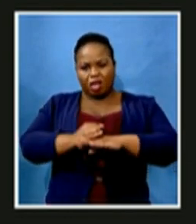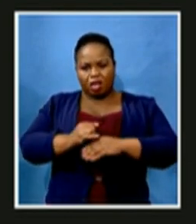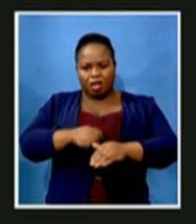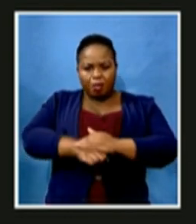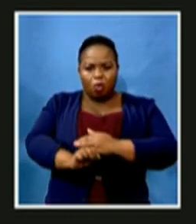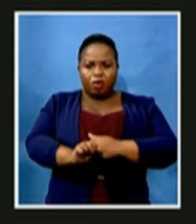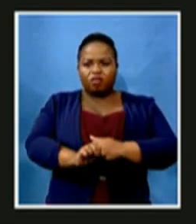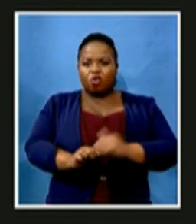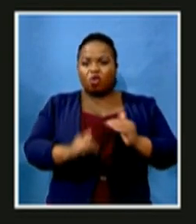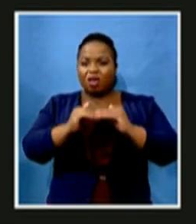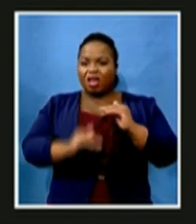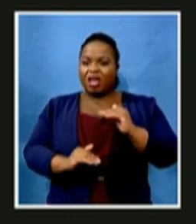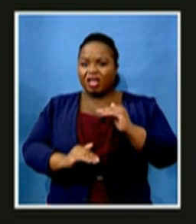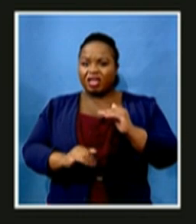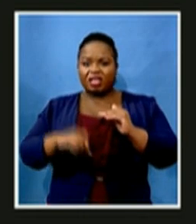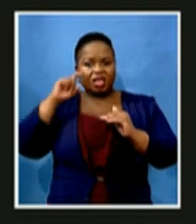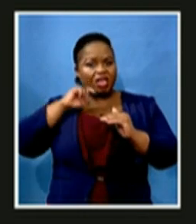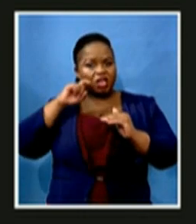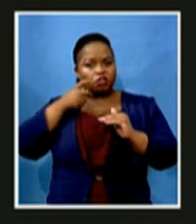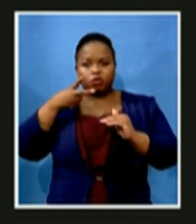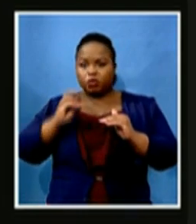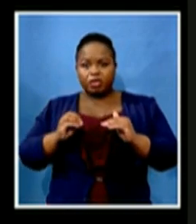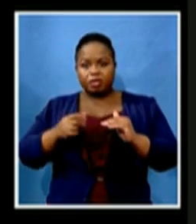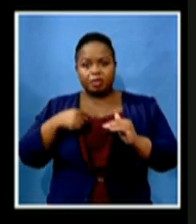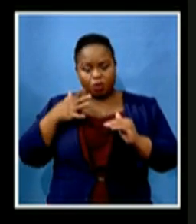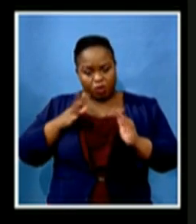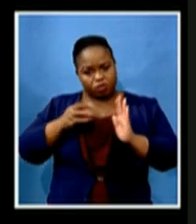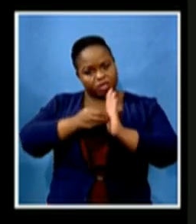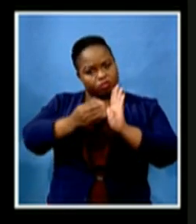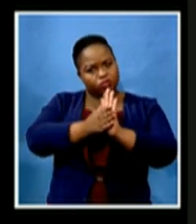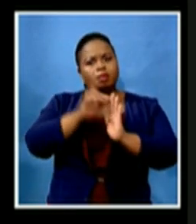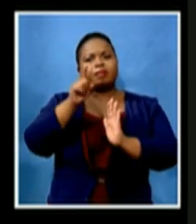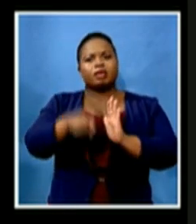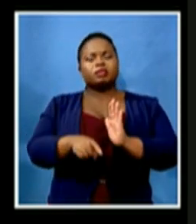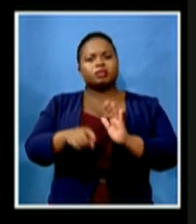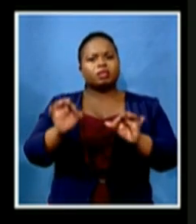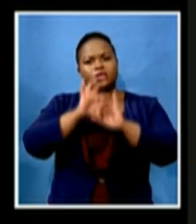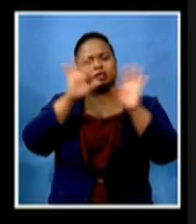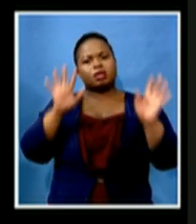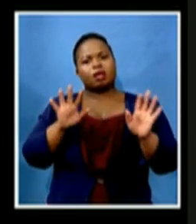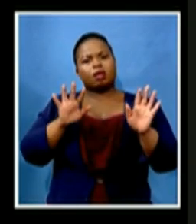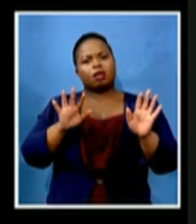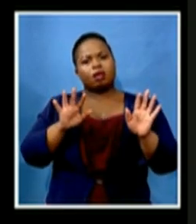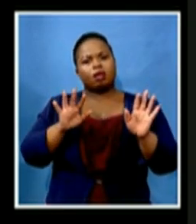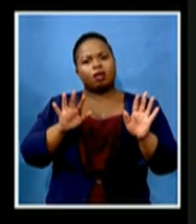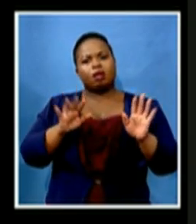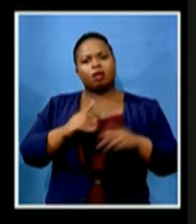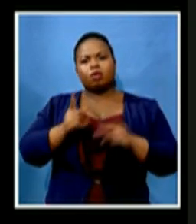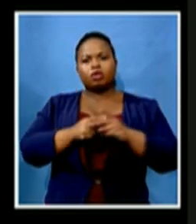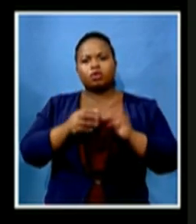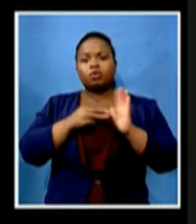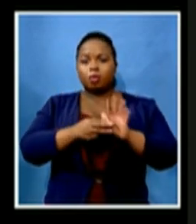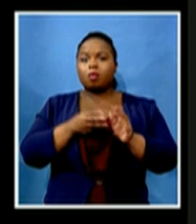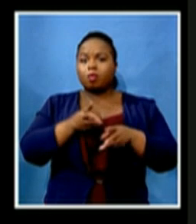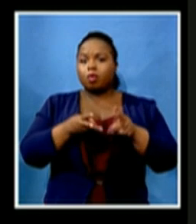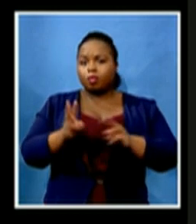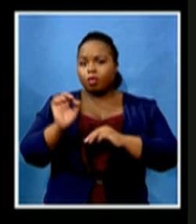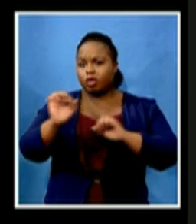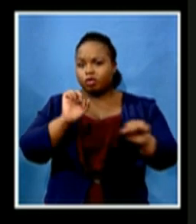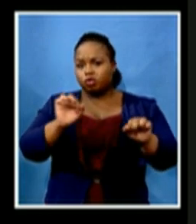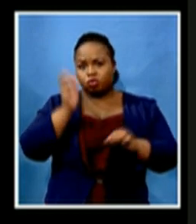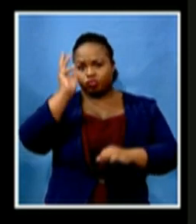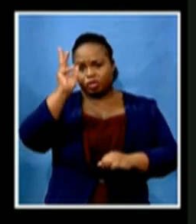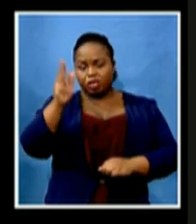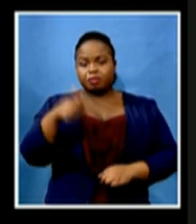that factored in a little bit more of a granular fashion in the models that are being presented. So that's the one point. The